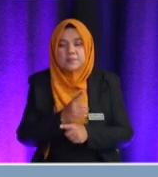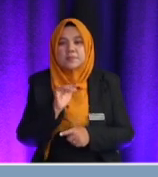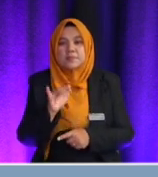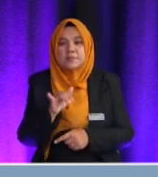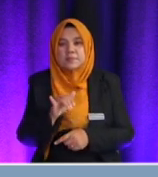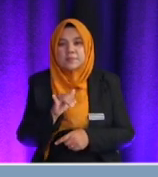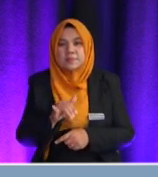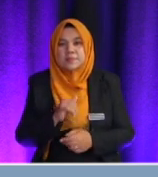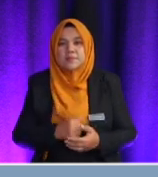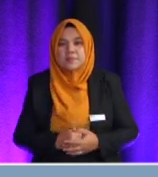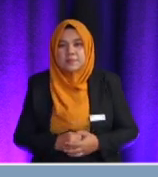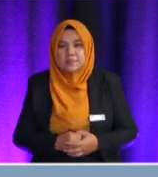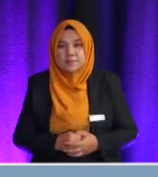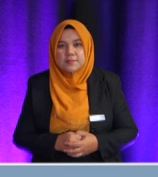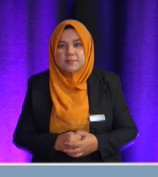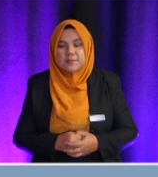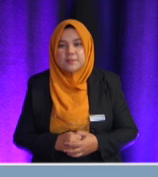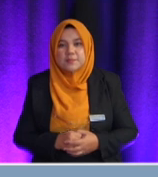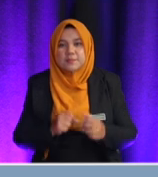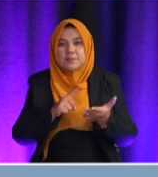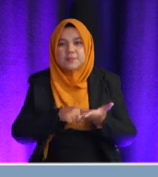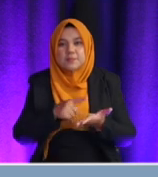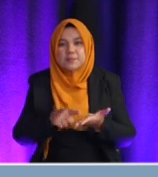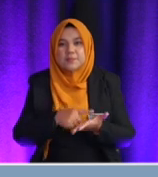Yes. Okay. Let us check.